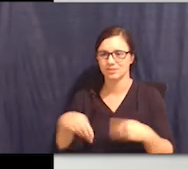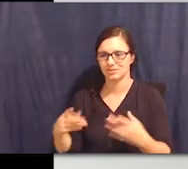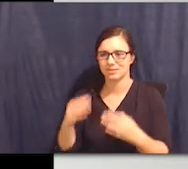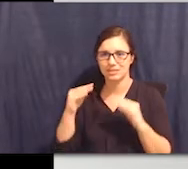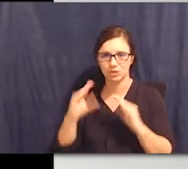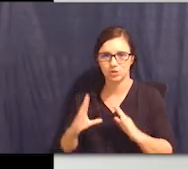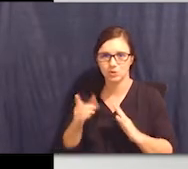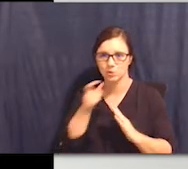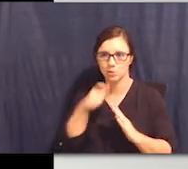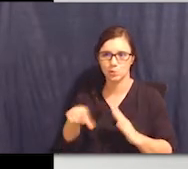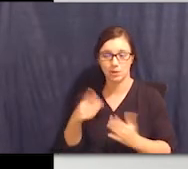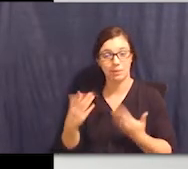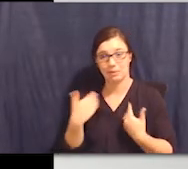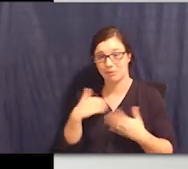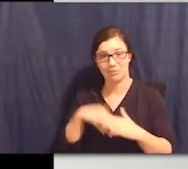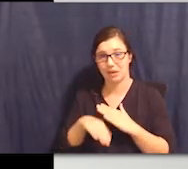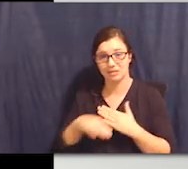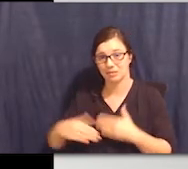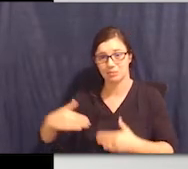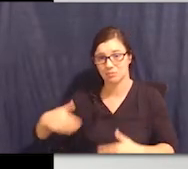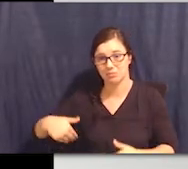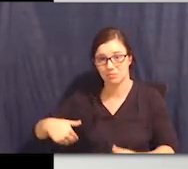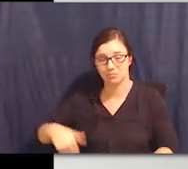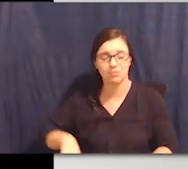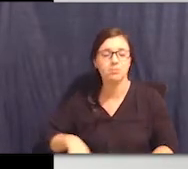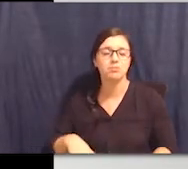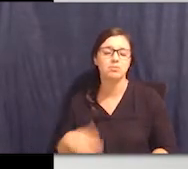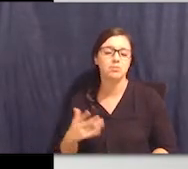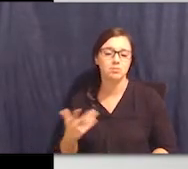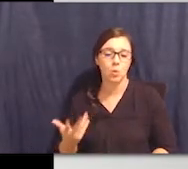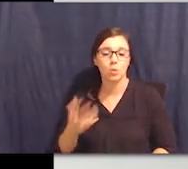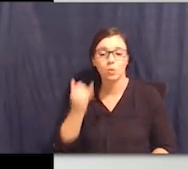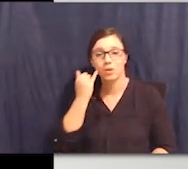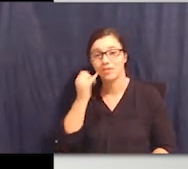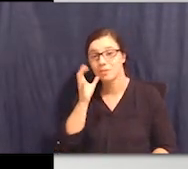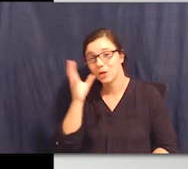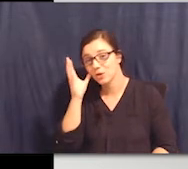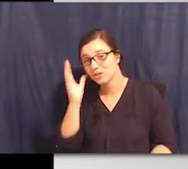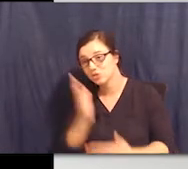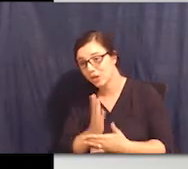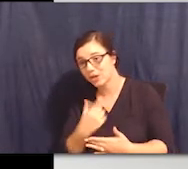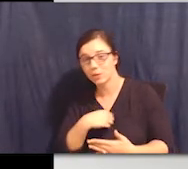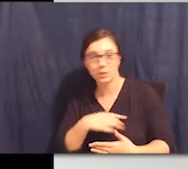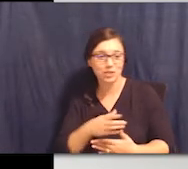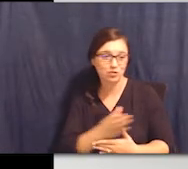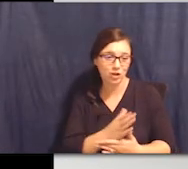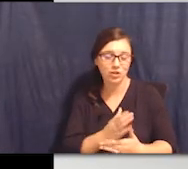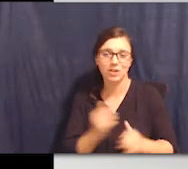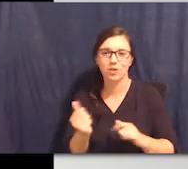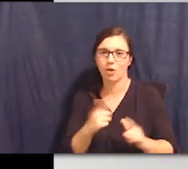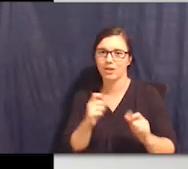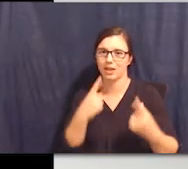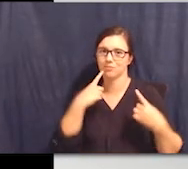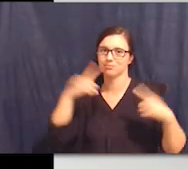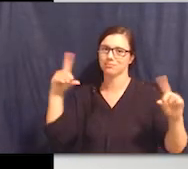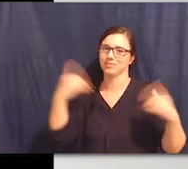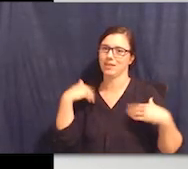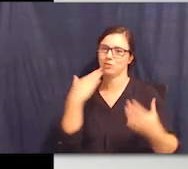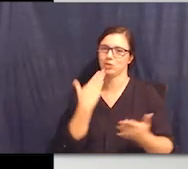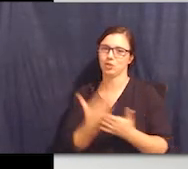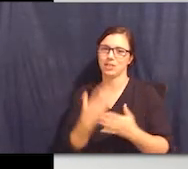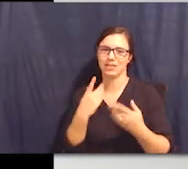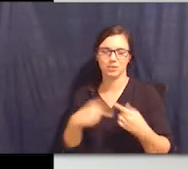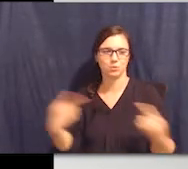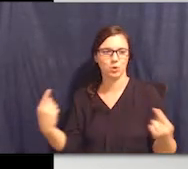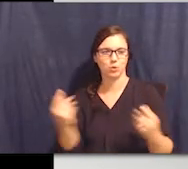teachers who may not have had access before. So maybe if parents share it and we share it, we can all get to the place where we have some really